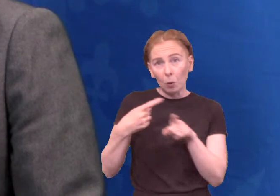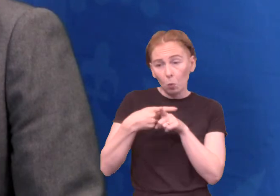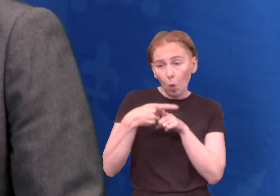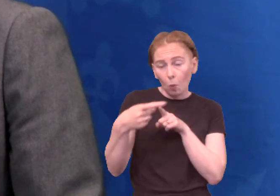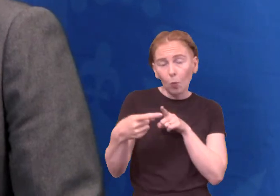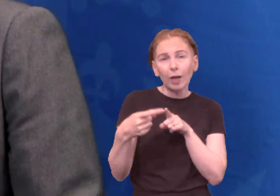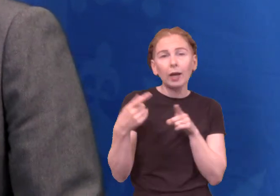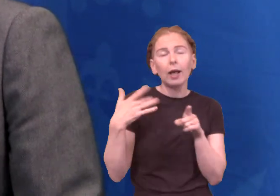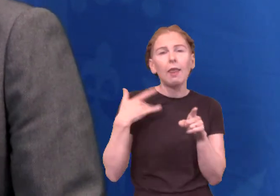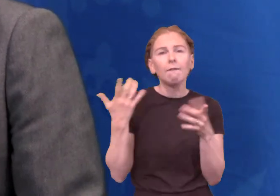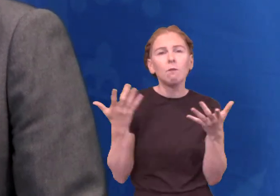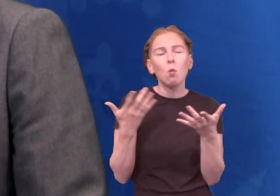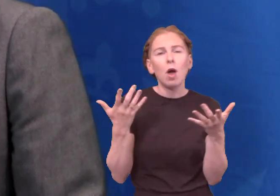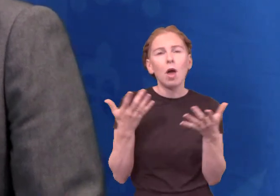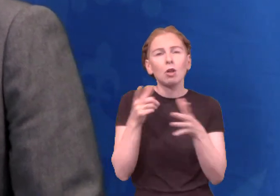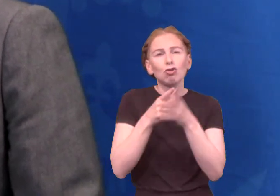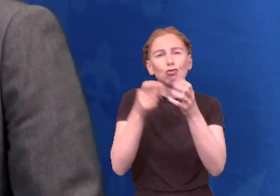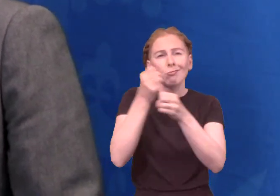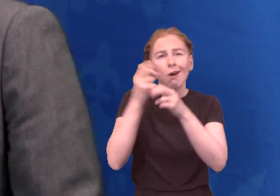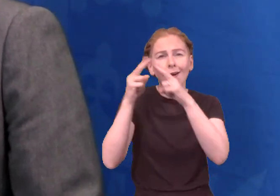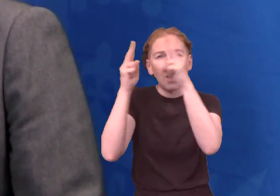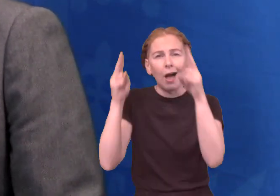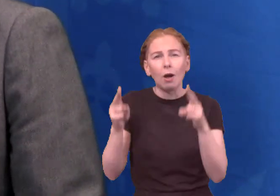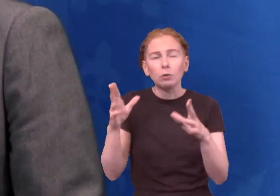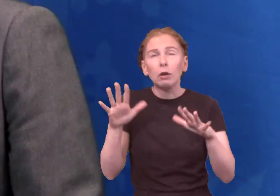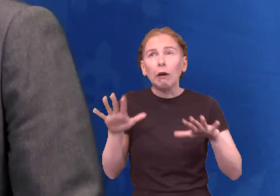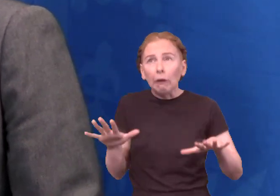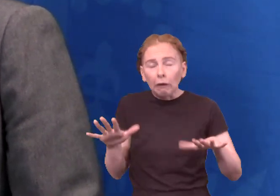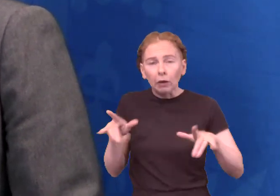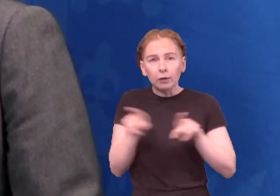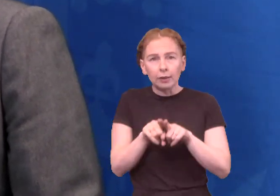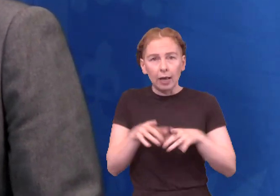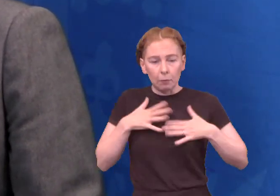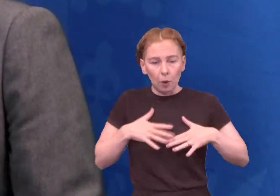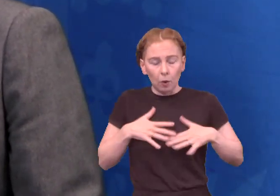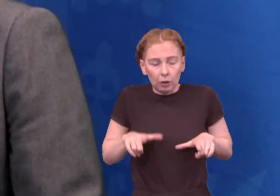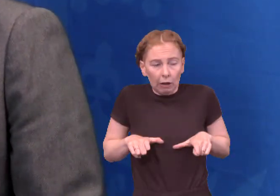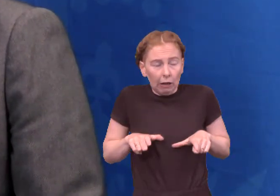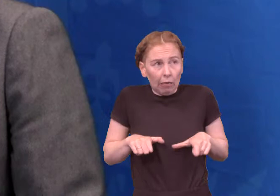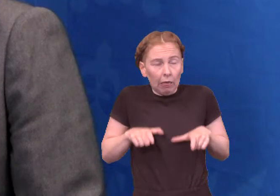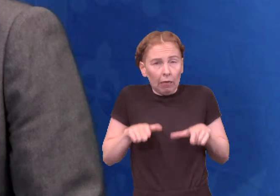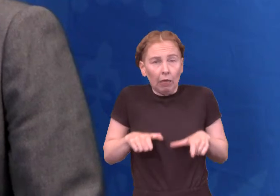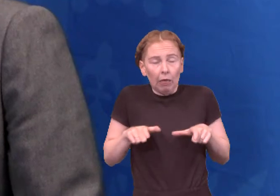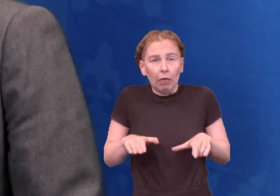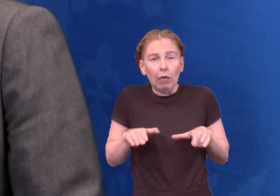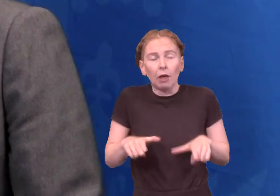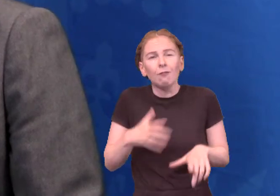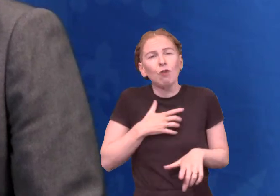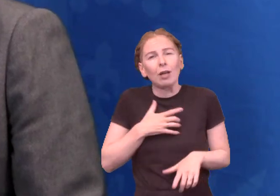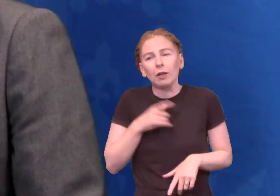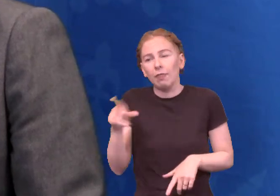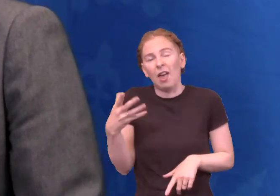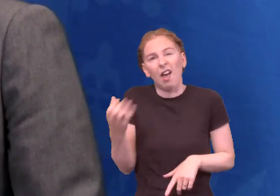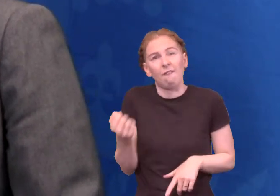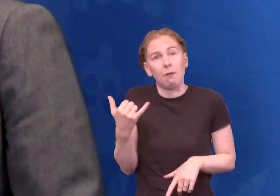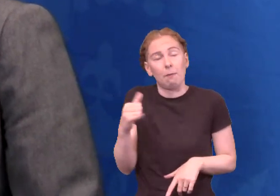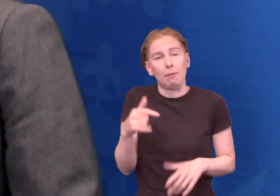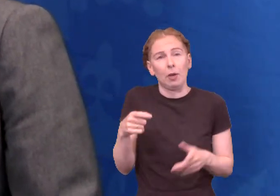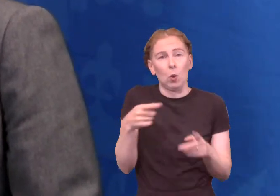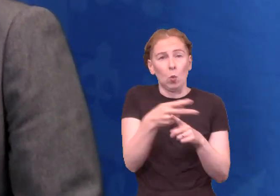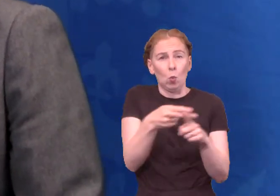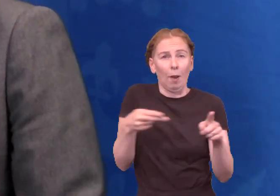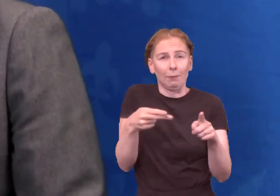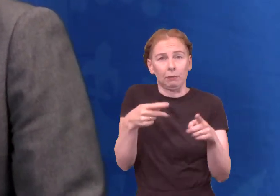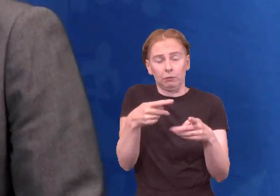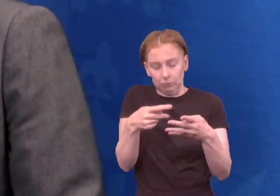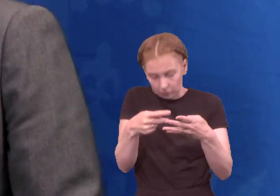too frightened to do anything about it. Very oftentimes carrying sort of terrifying selection of weapons, which you